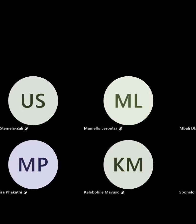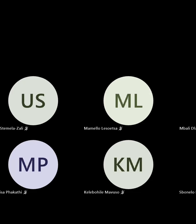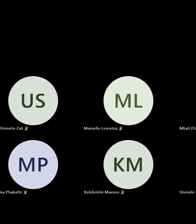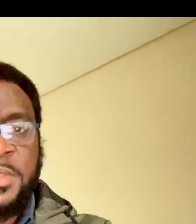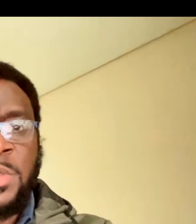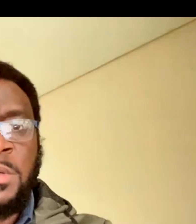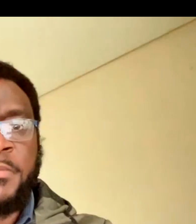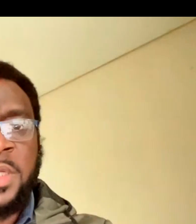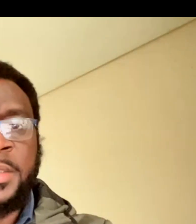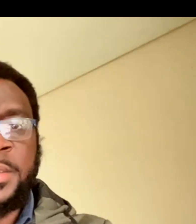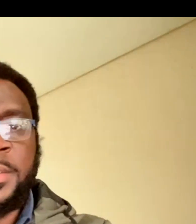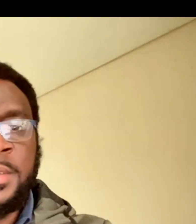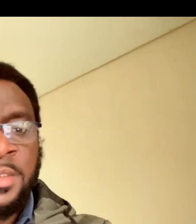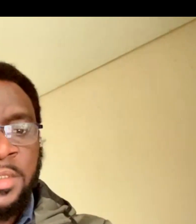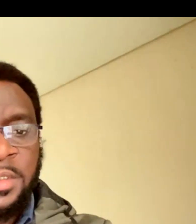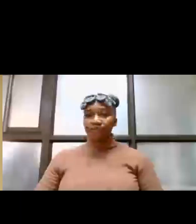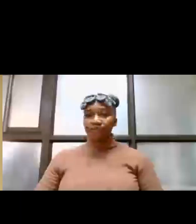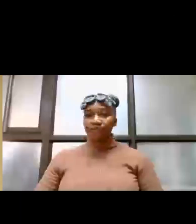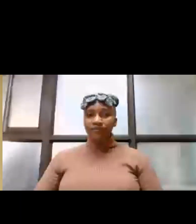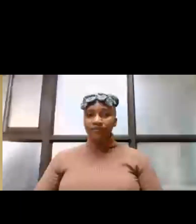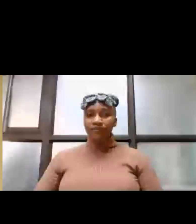and just say, okay, Cedric, welcome back.